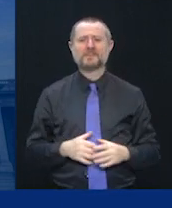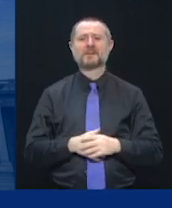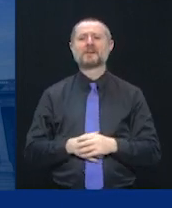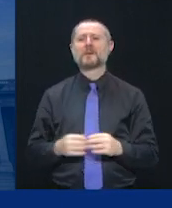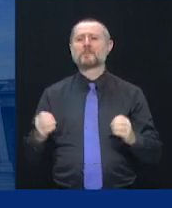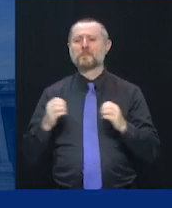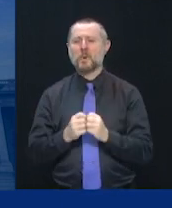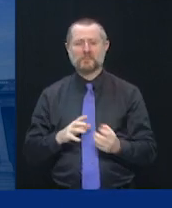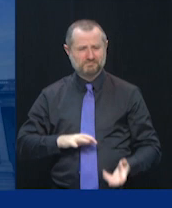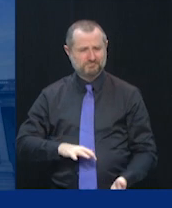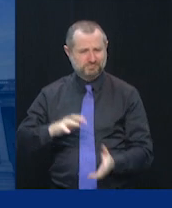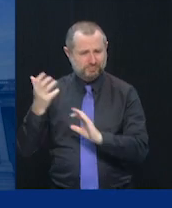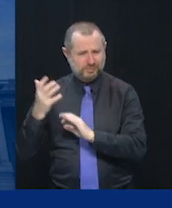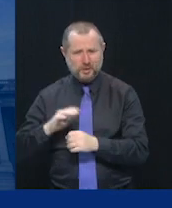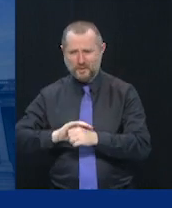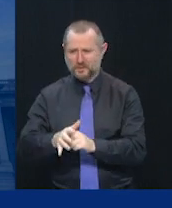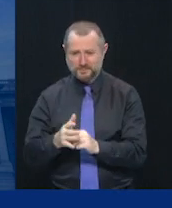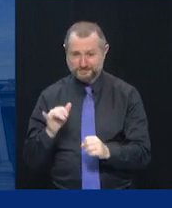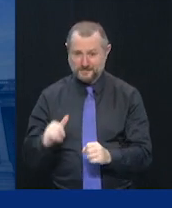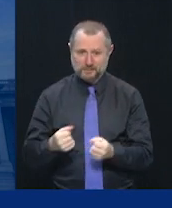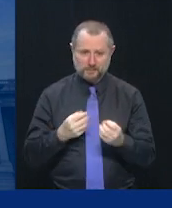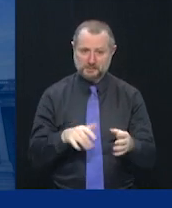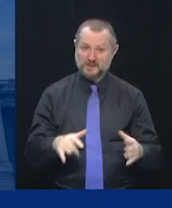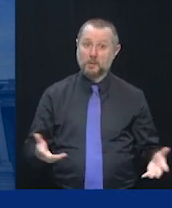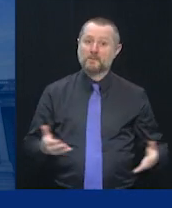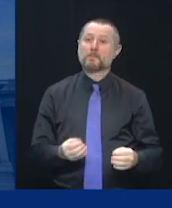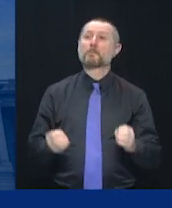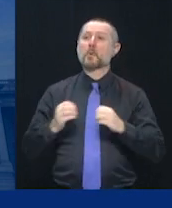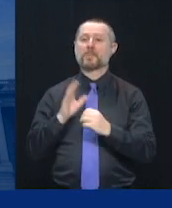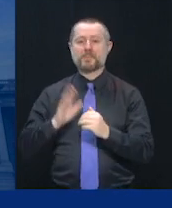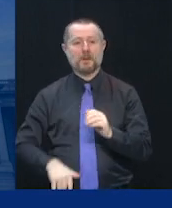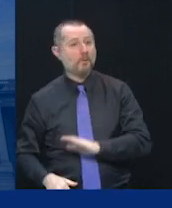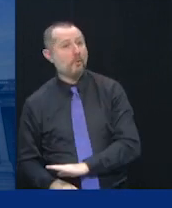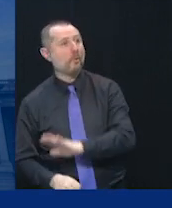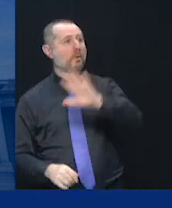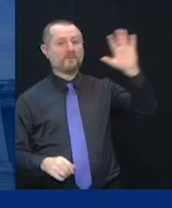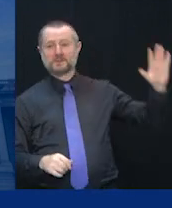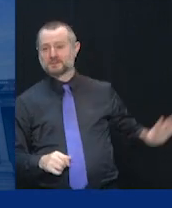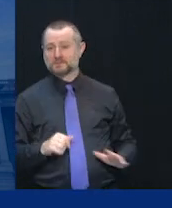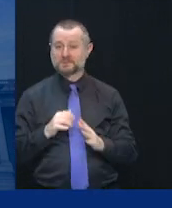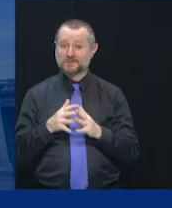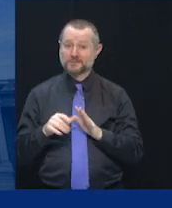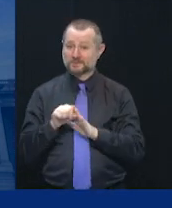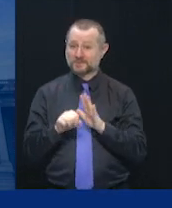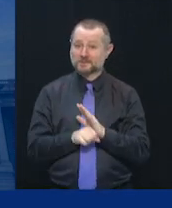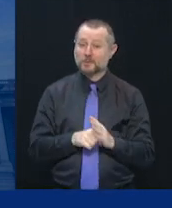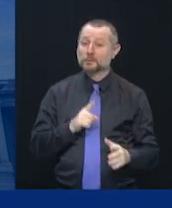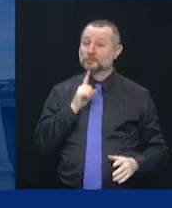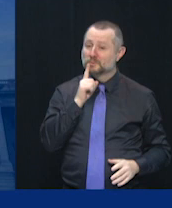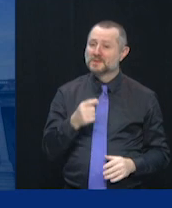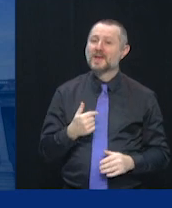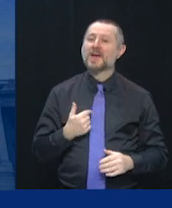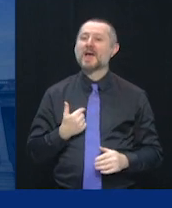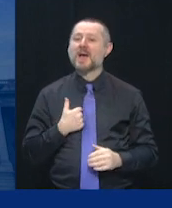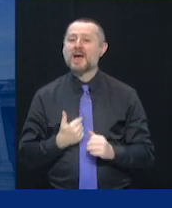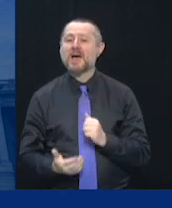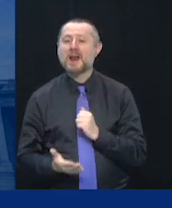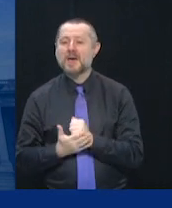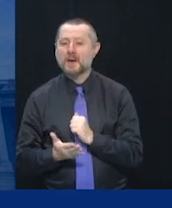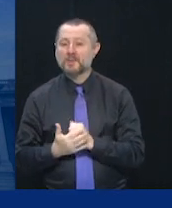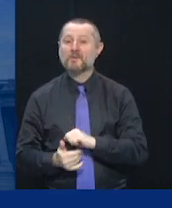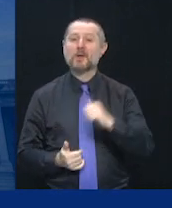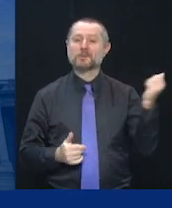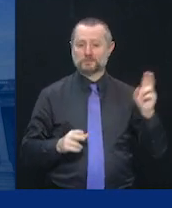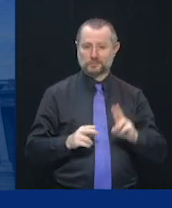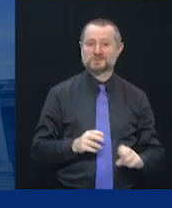disruption. In many ways, we did the nation a service because we dealt with this issue before